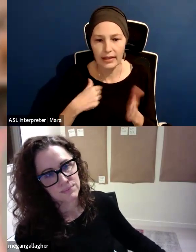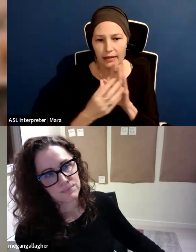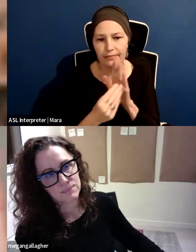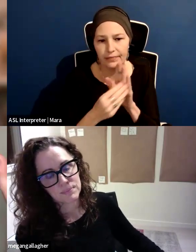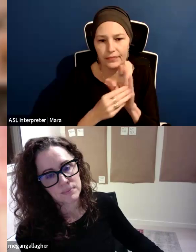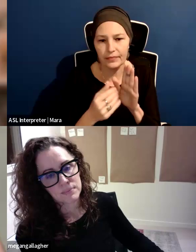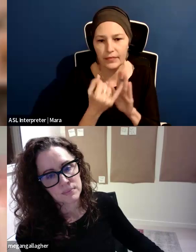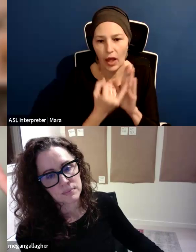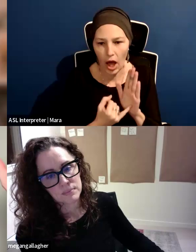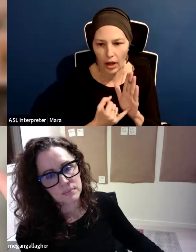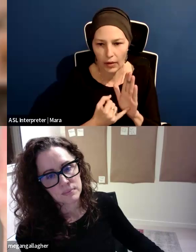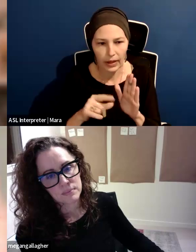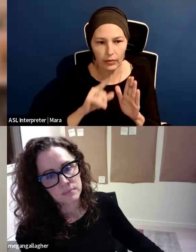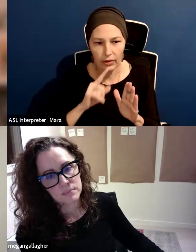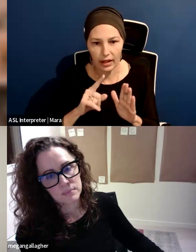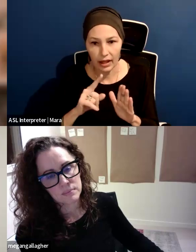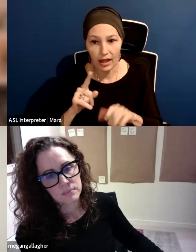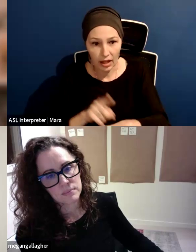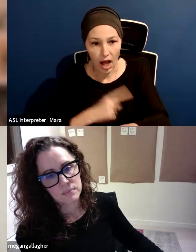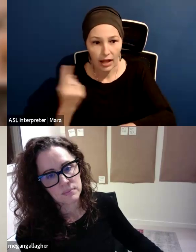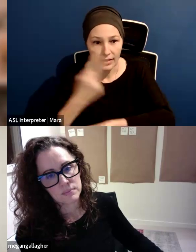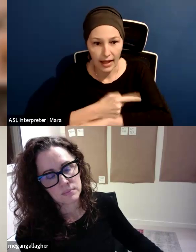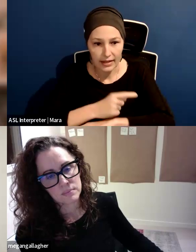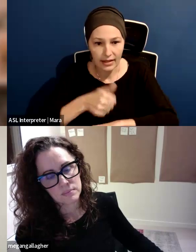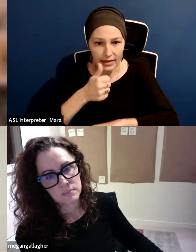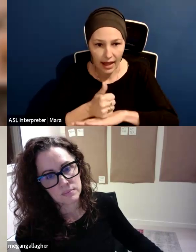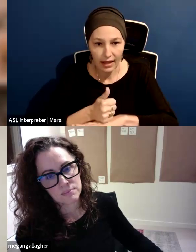have a painkiller in order to sleep. And, and on the